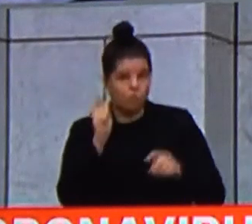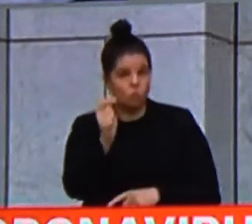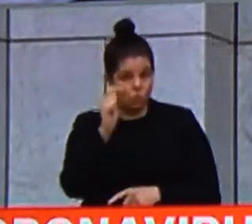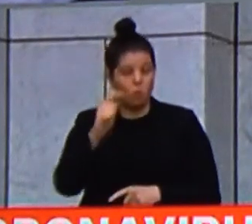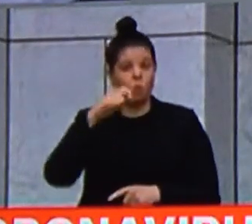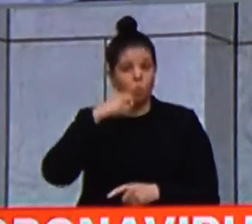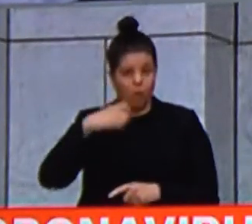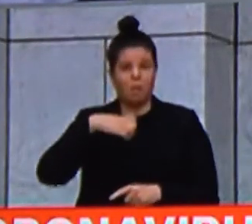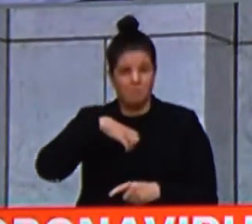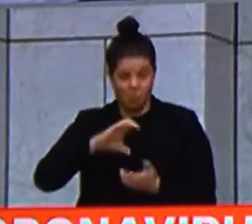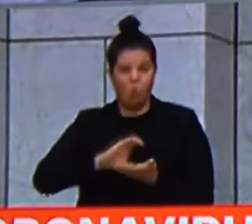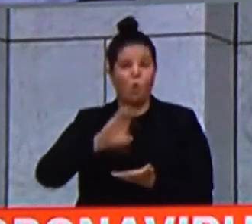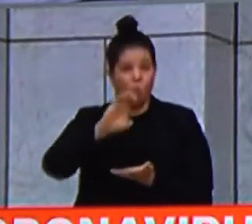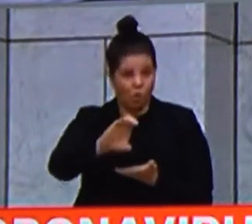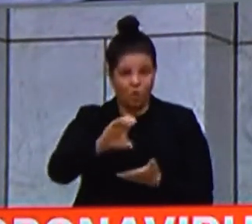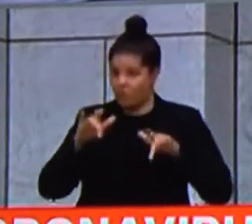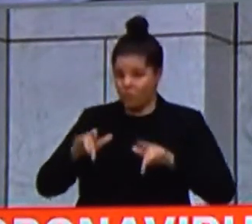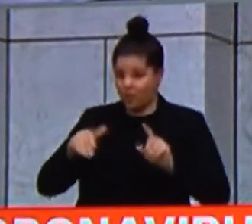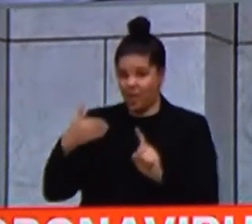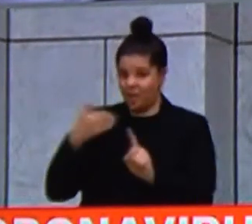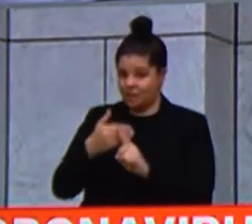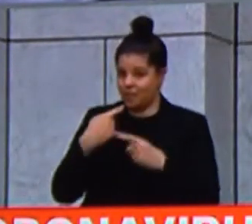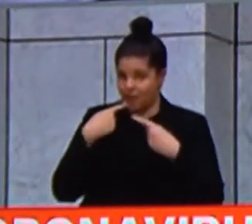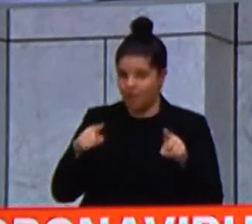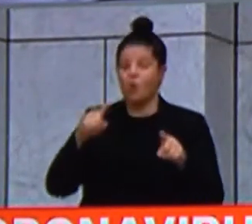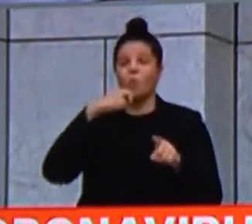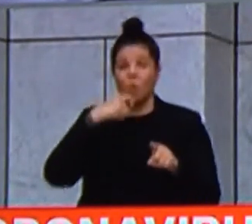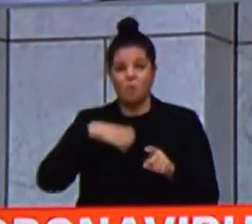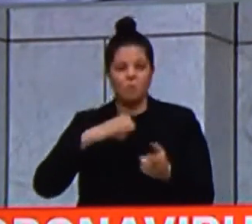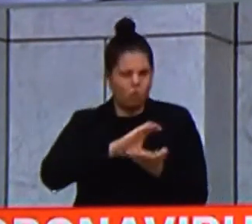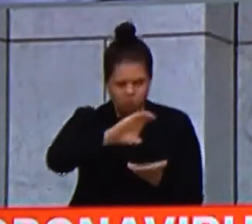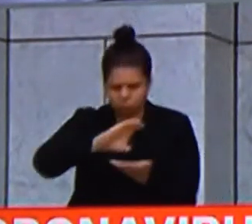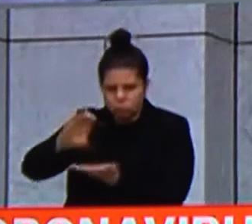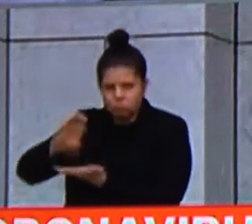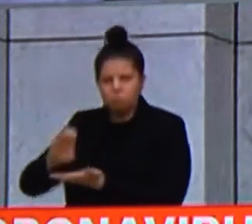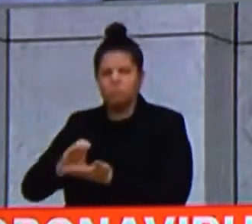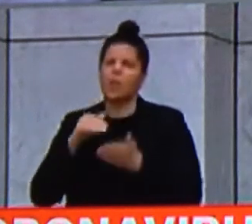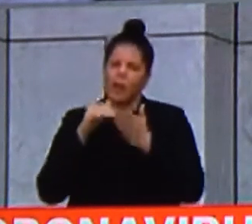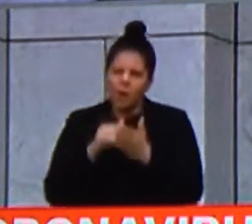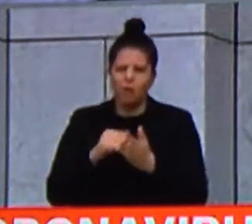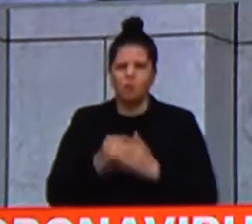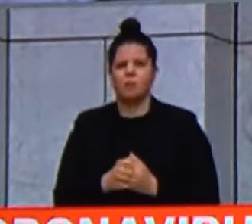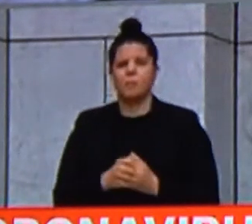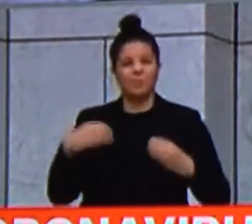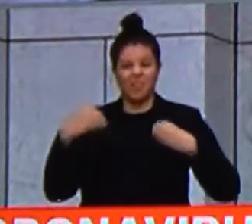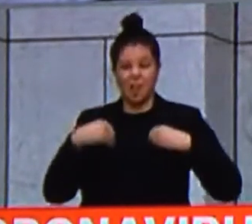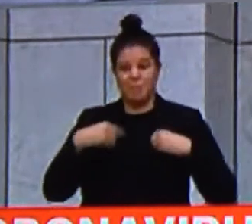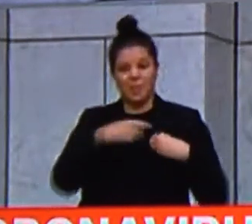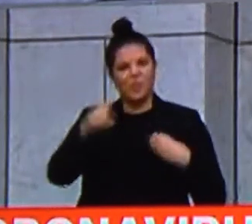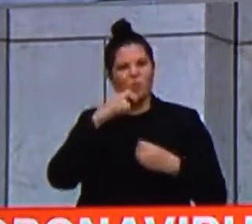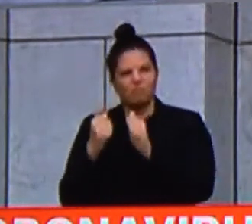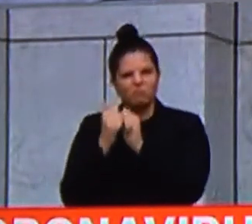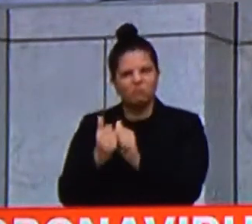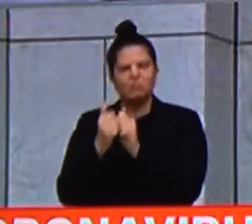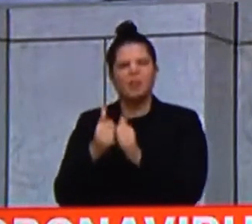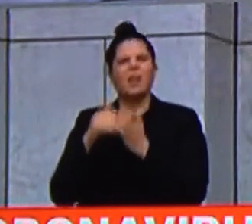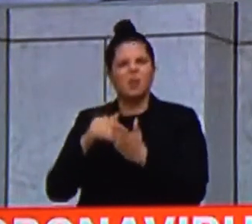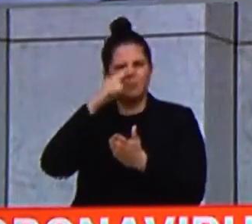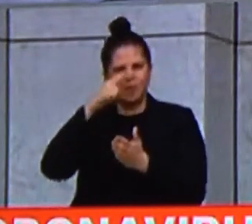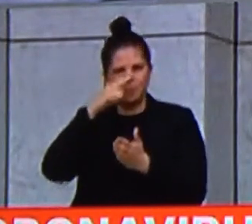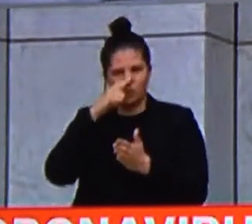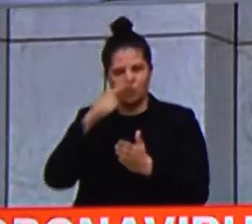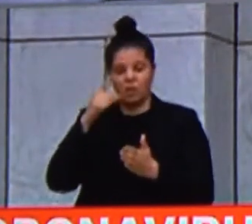needed. We know that in a pandemic, one of the greatest risks to the population is if we see a collapse of healthcare services